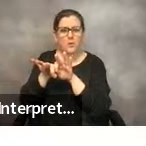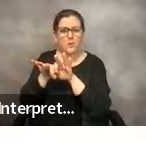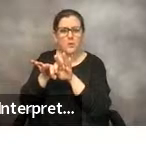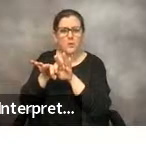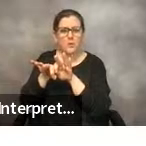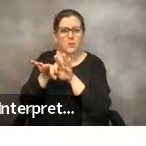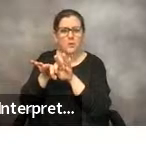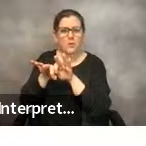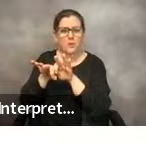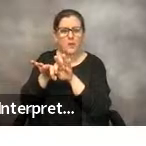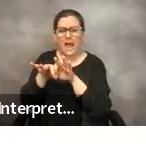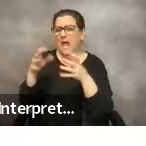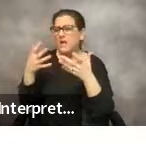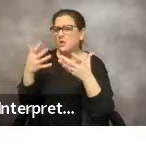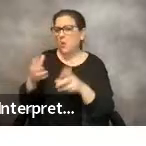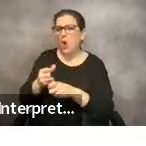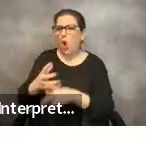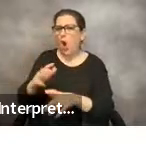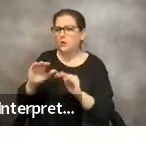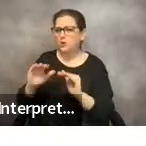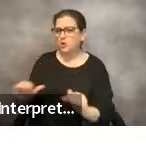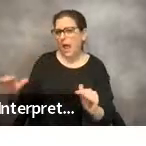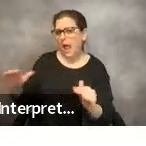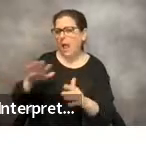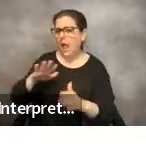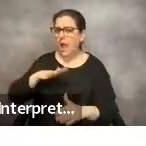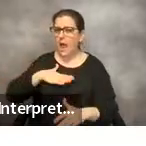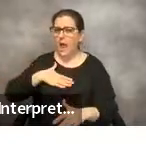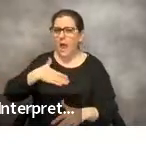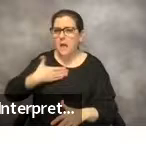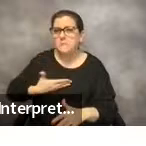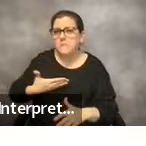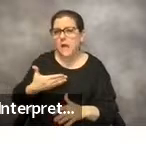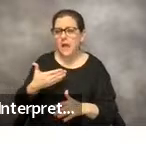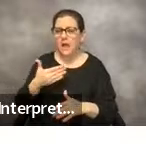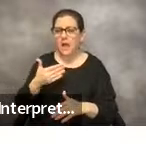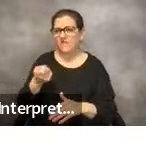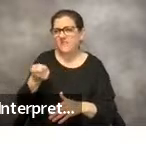stand to upset their child in any way, even for a moment.